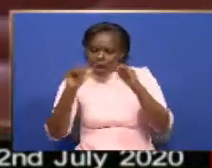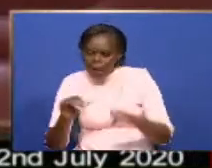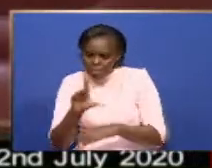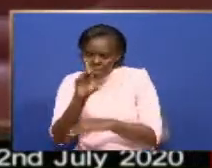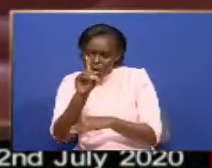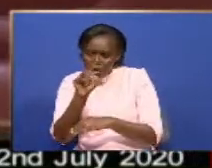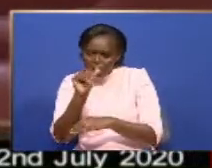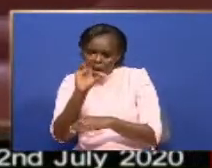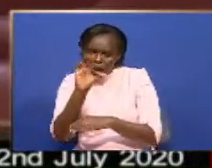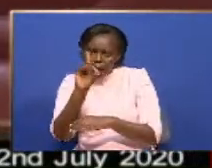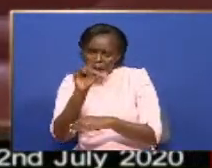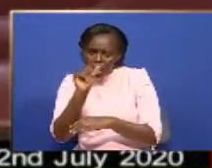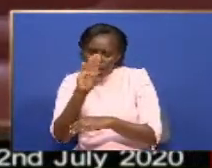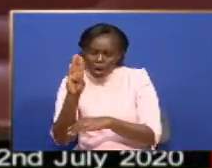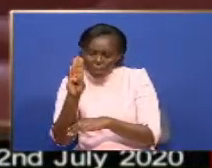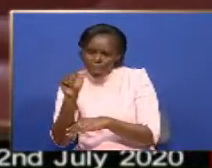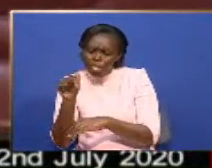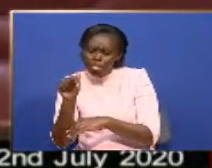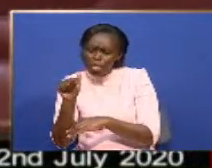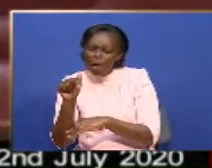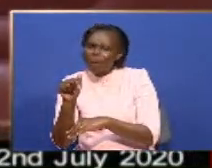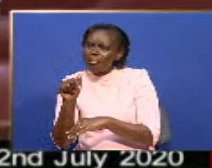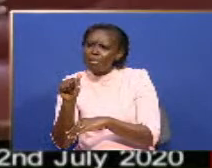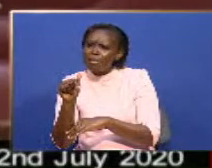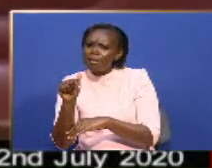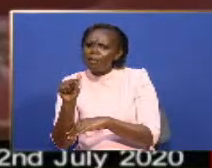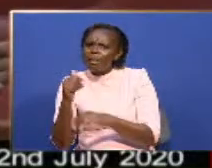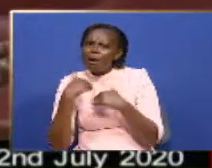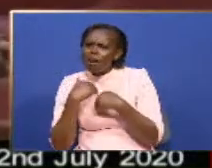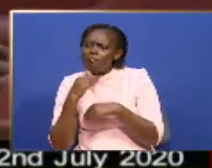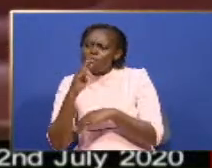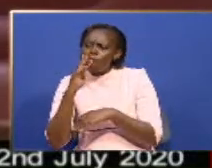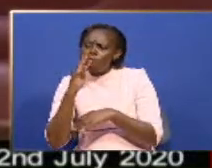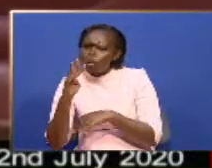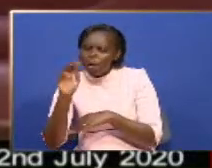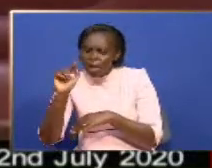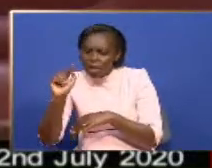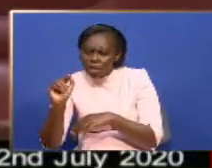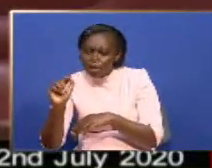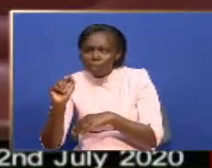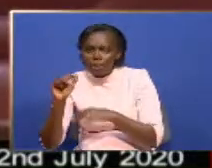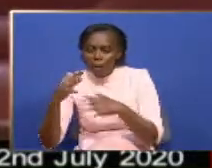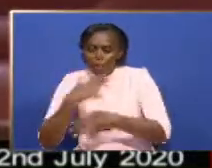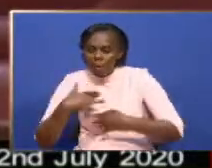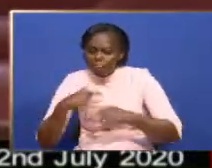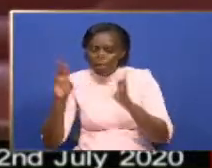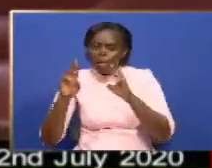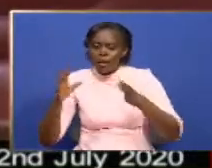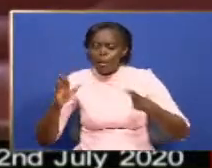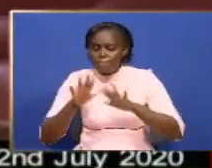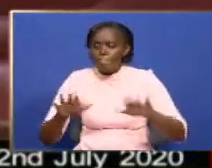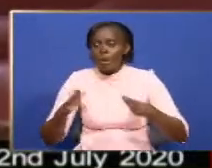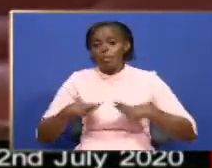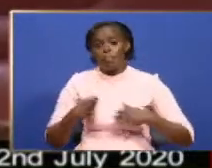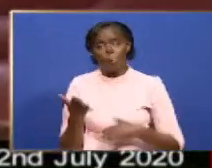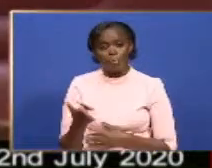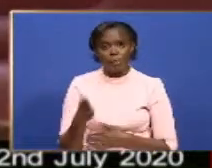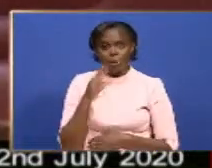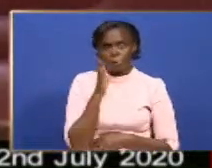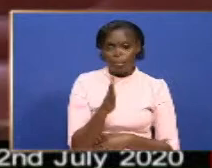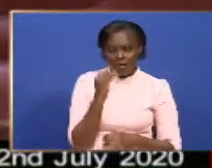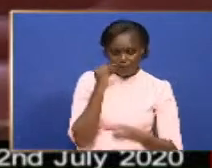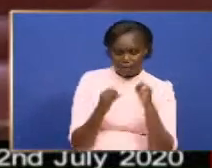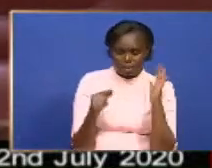are, or even globally, there are about 400 refugees. These are ready markets for people. And then, Madam Speaker,